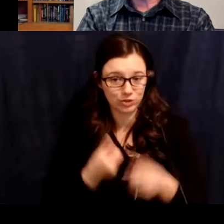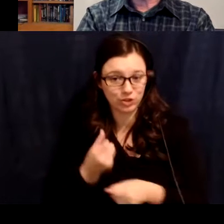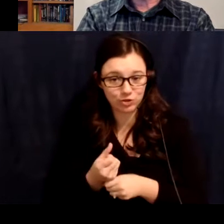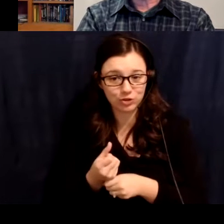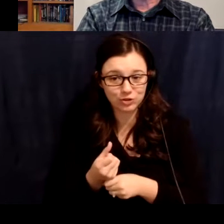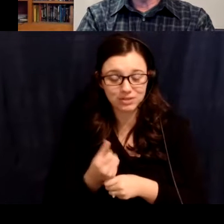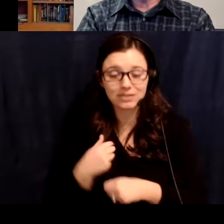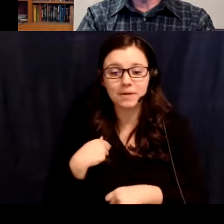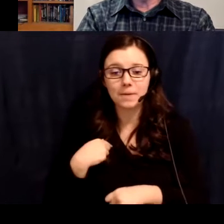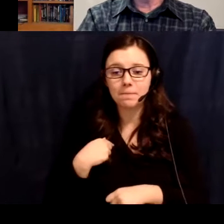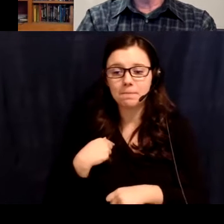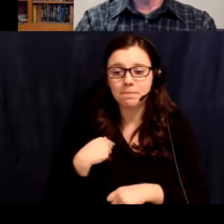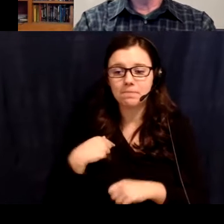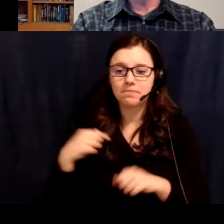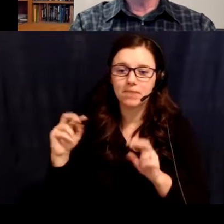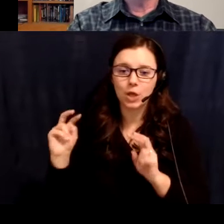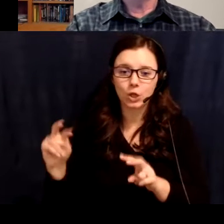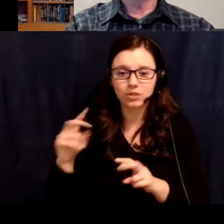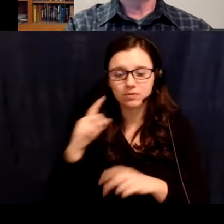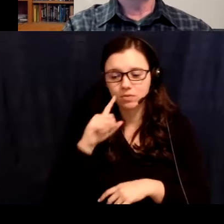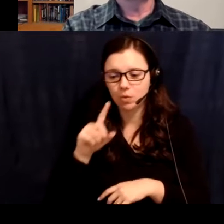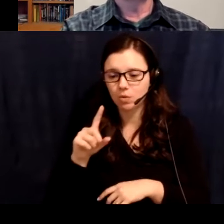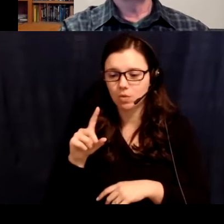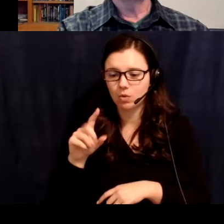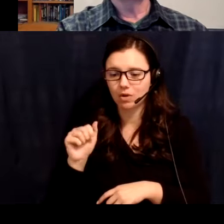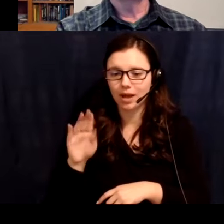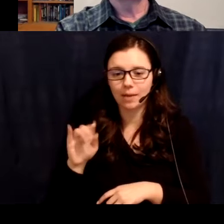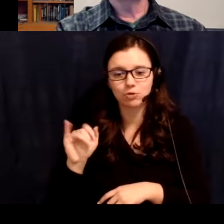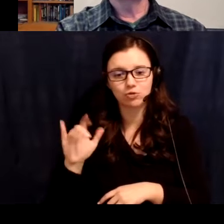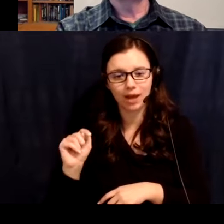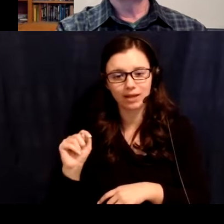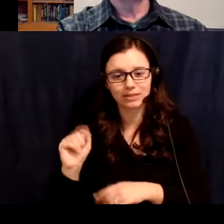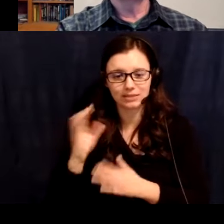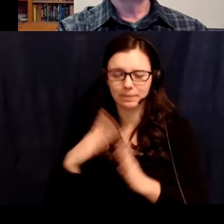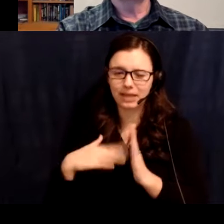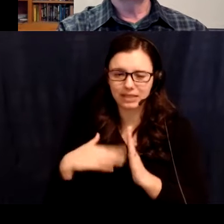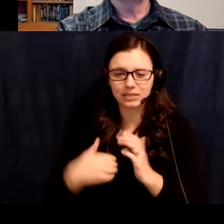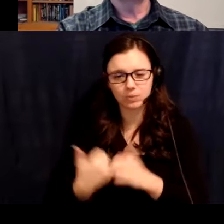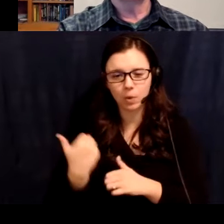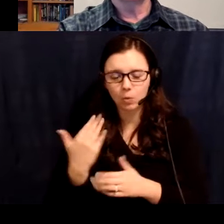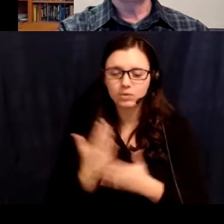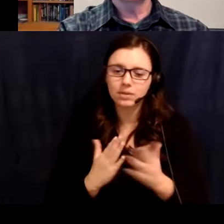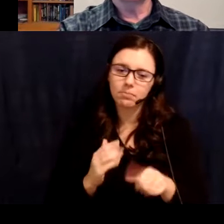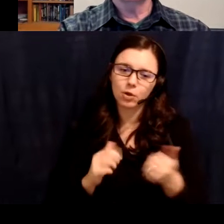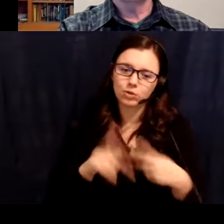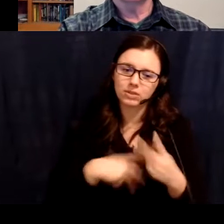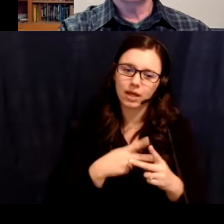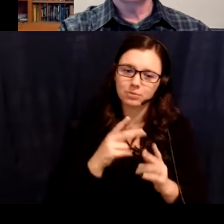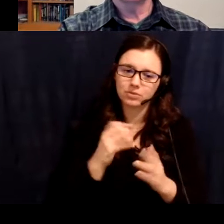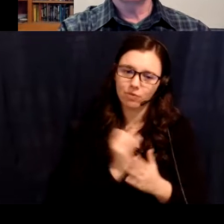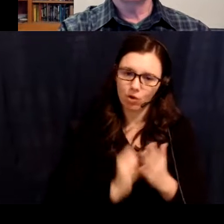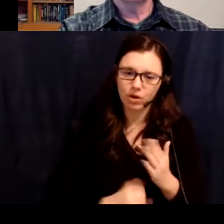was look for abstract paintings, for the most part, some other kinds of art, but mostly